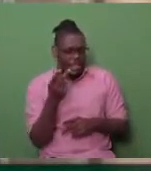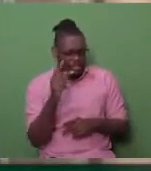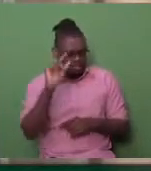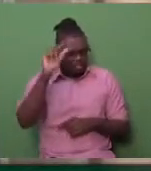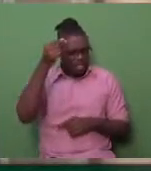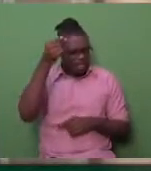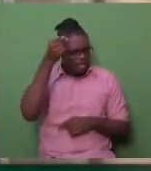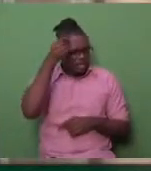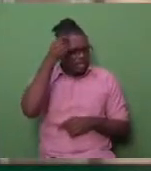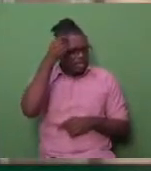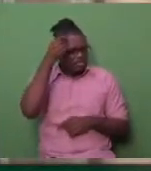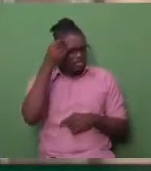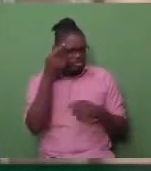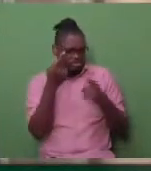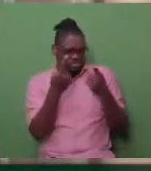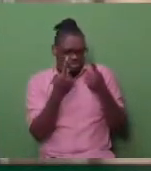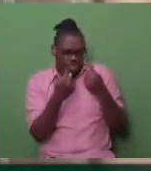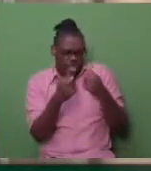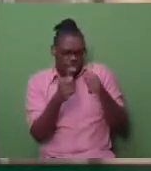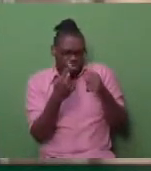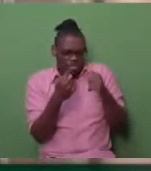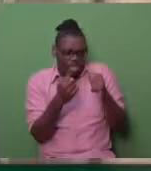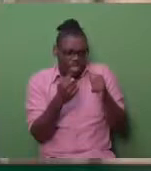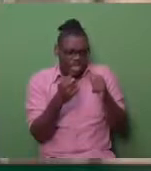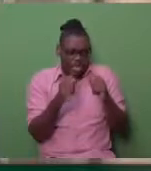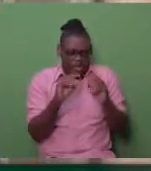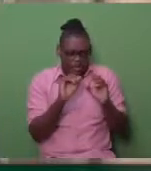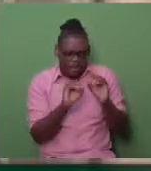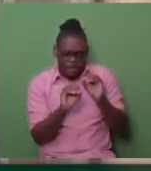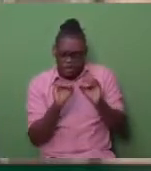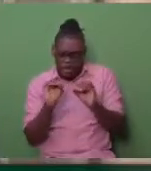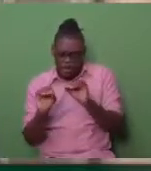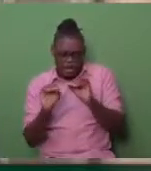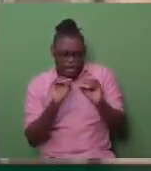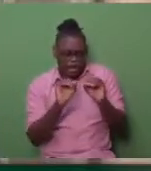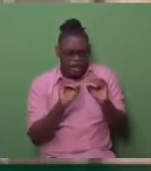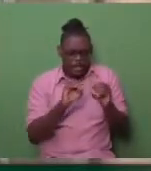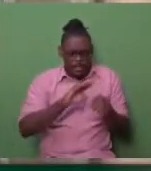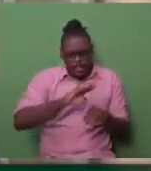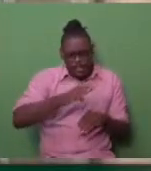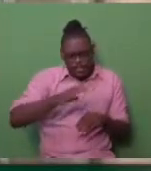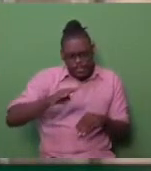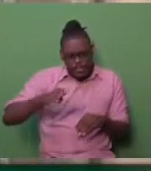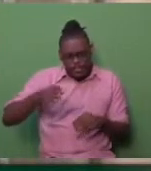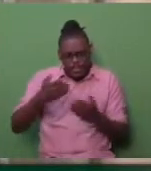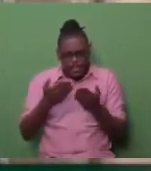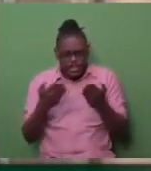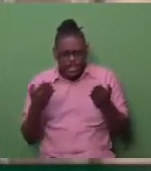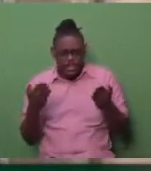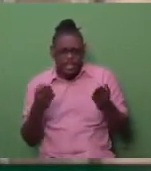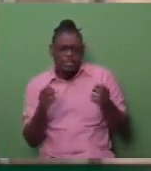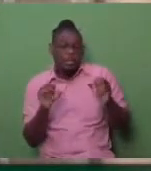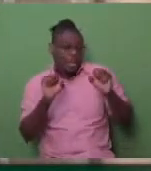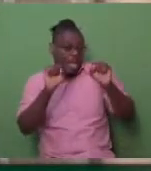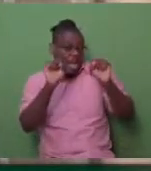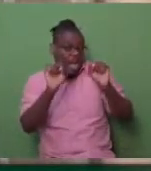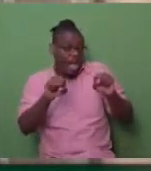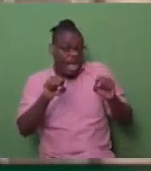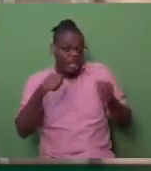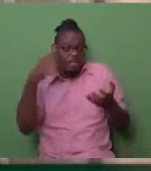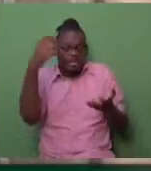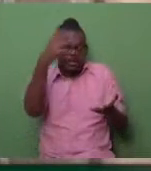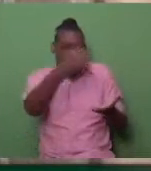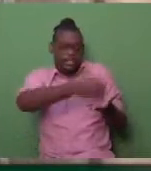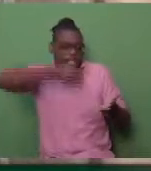people of Tobago. They have now named a date for the THA election. This is the second election in